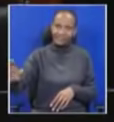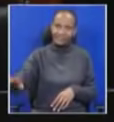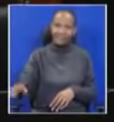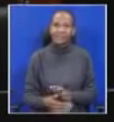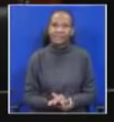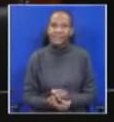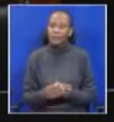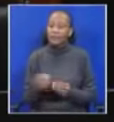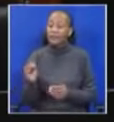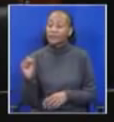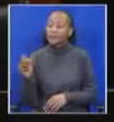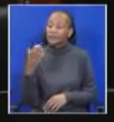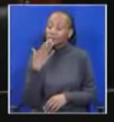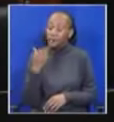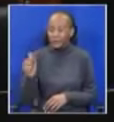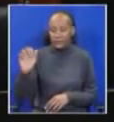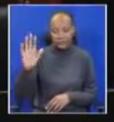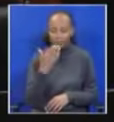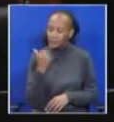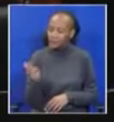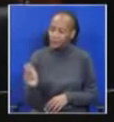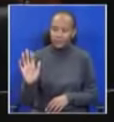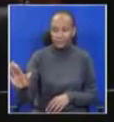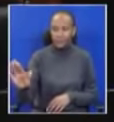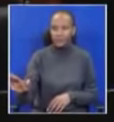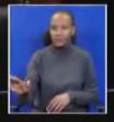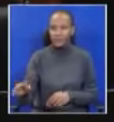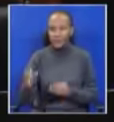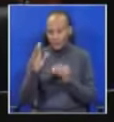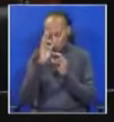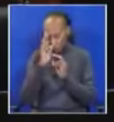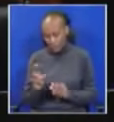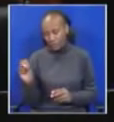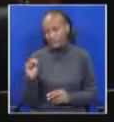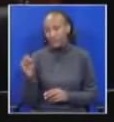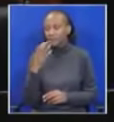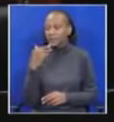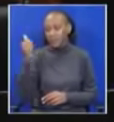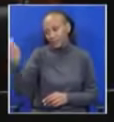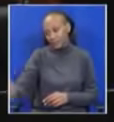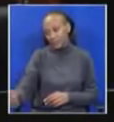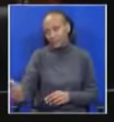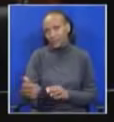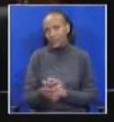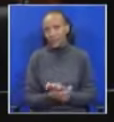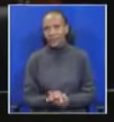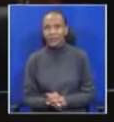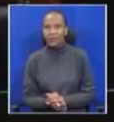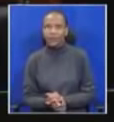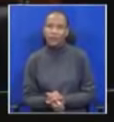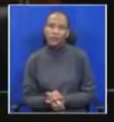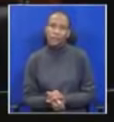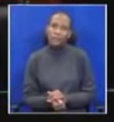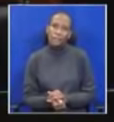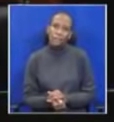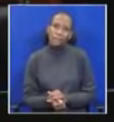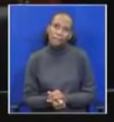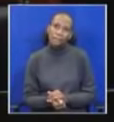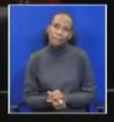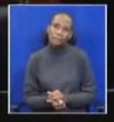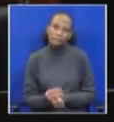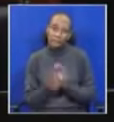Honorable Steenhuisen, this is not the NEC, this is Parliament. Honorable Steenhuisen, please take your seat. And I want the